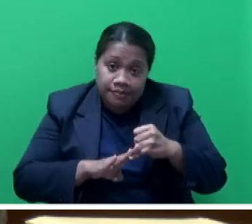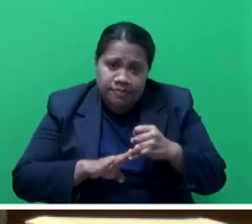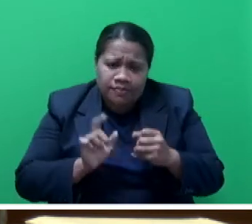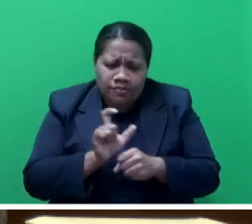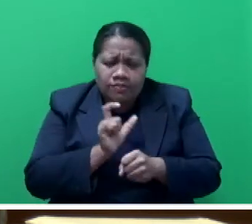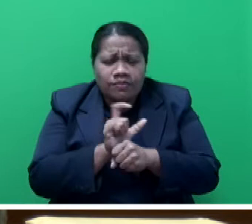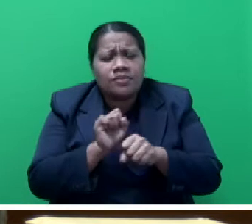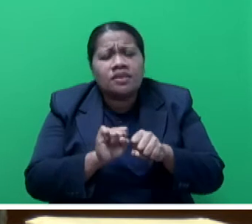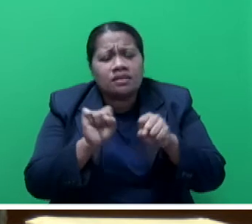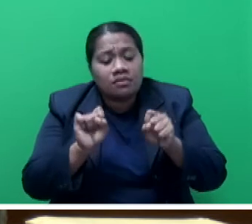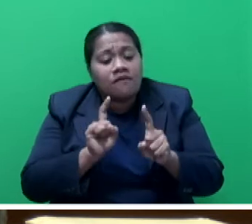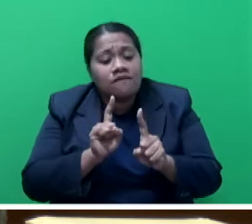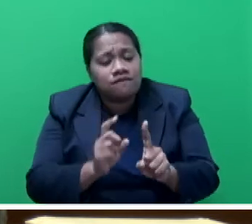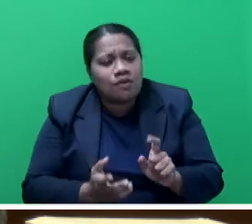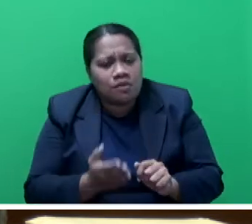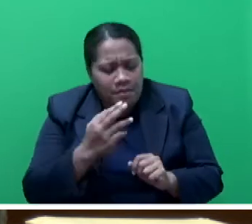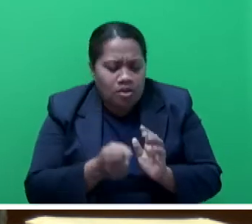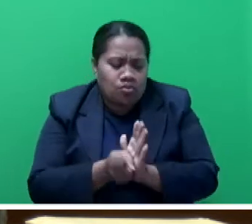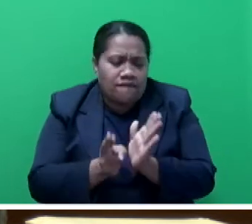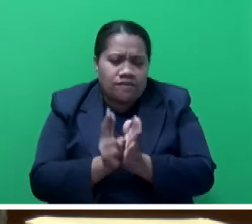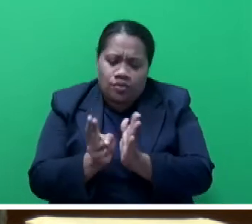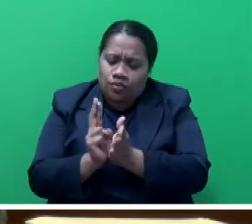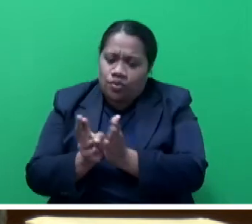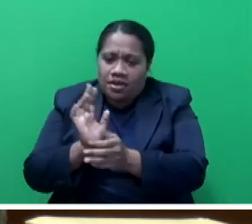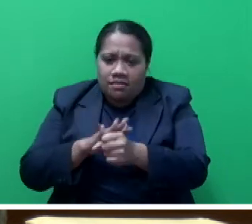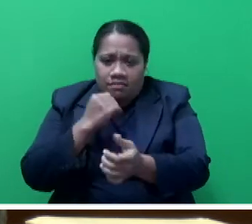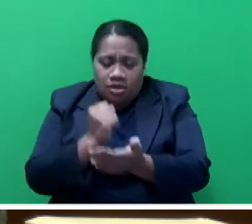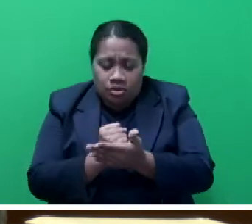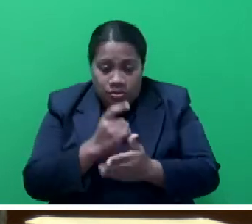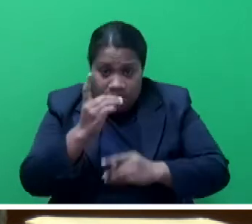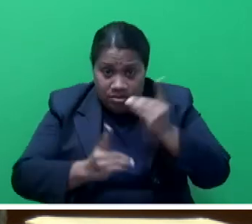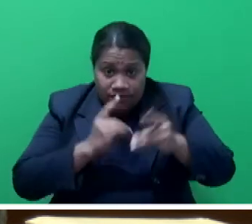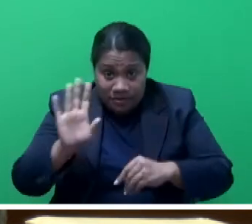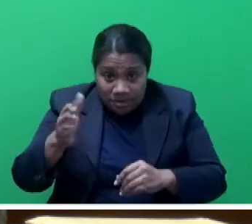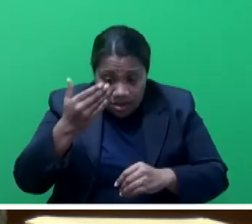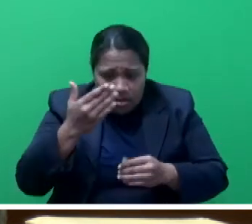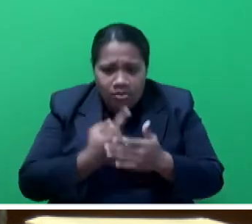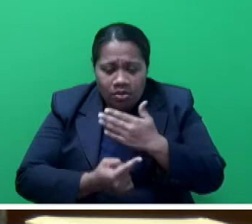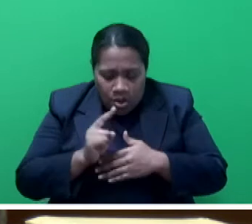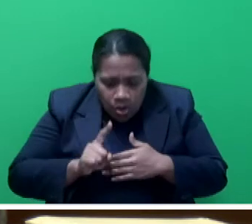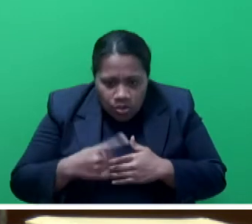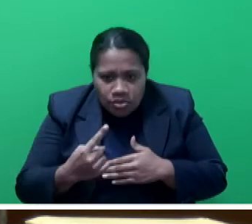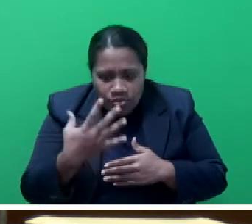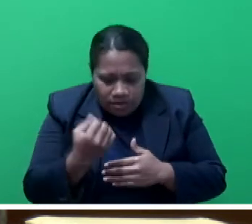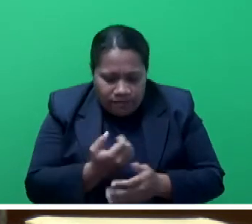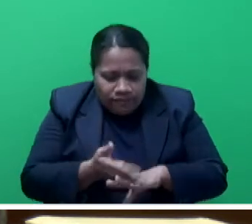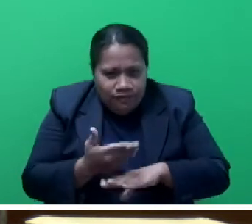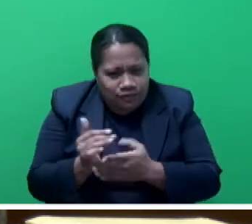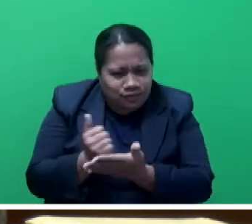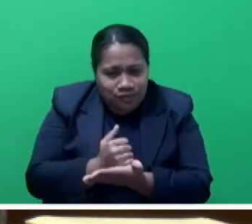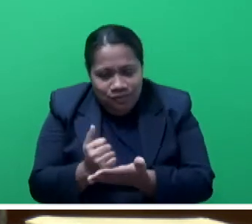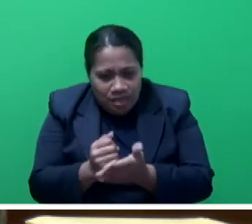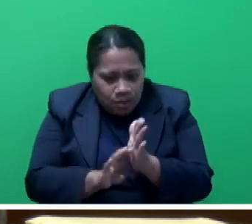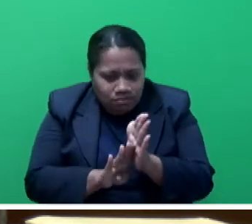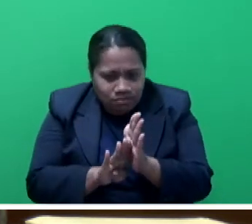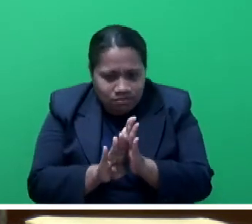of follow-up and review to ensure that the summit's outcomes continue to drive new actions and progress. So, Mr. Speaker,